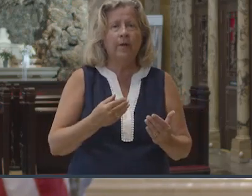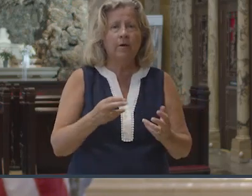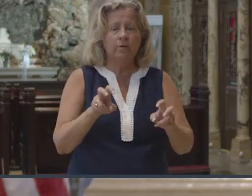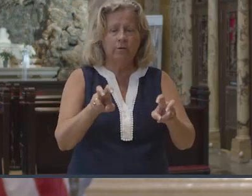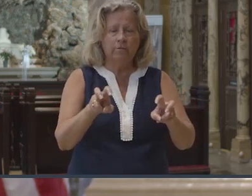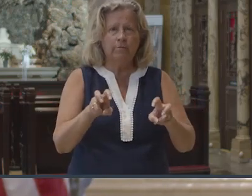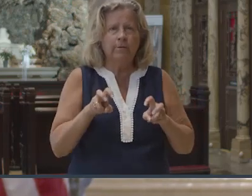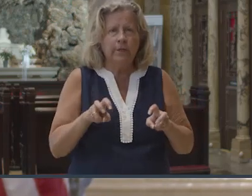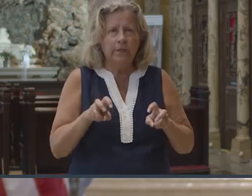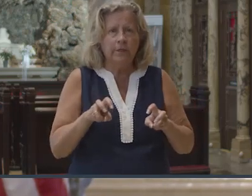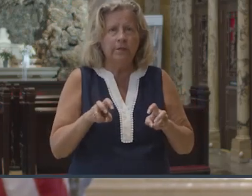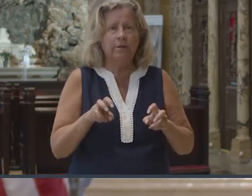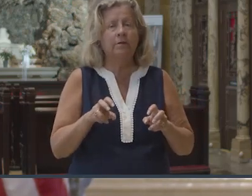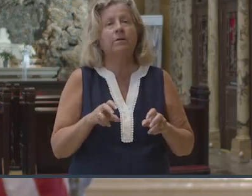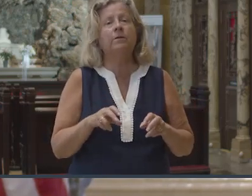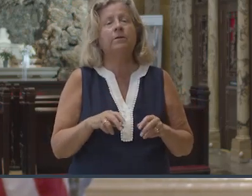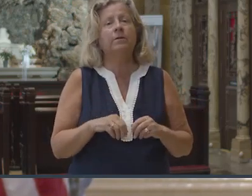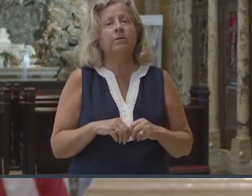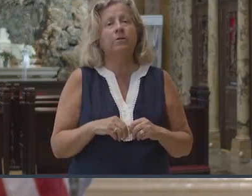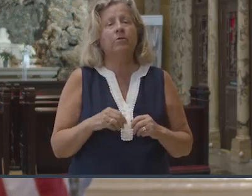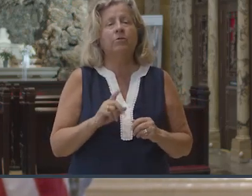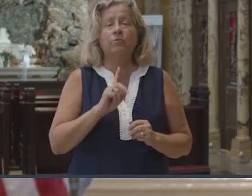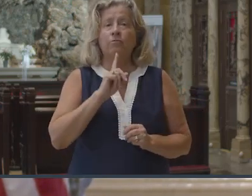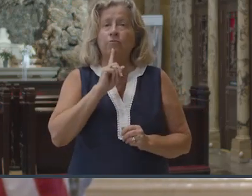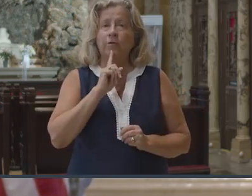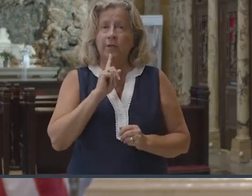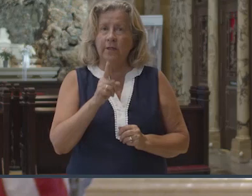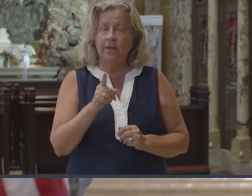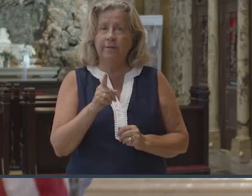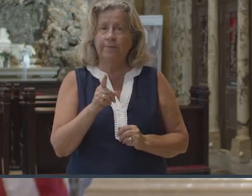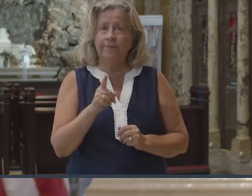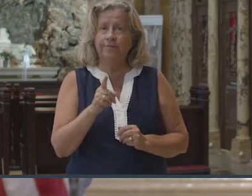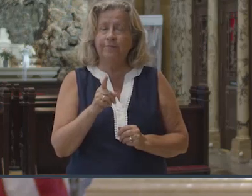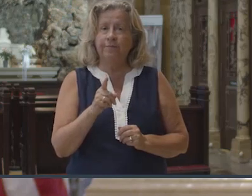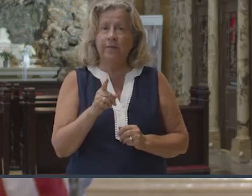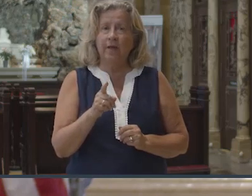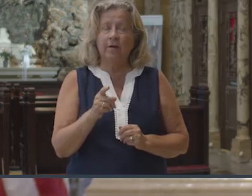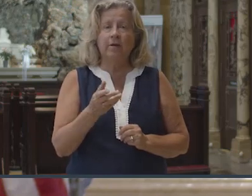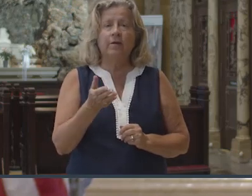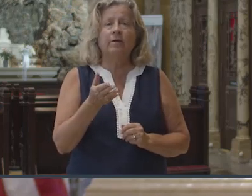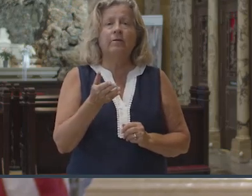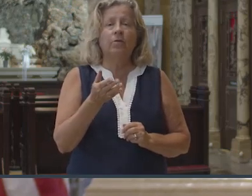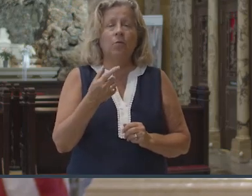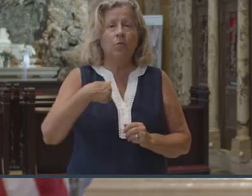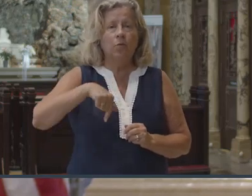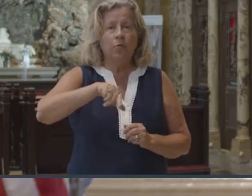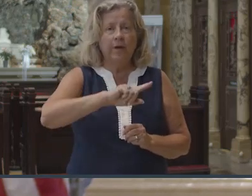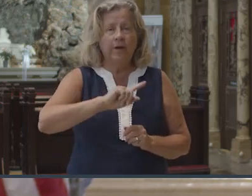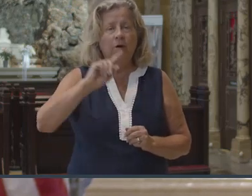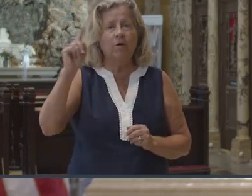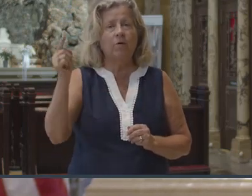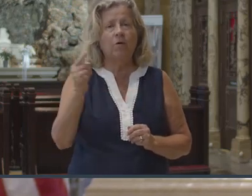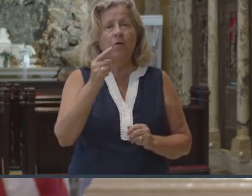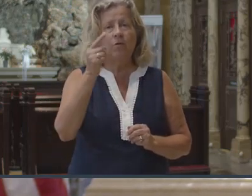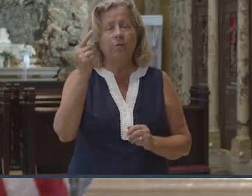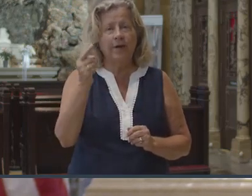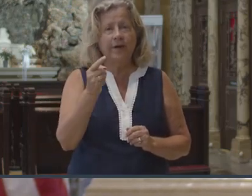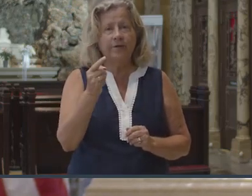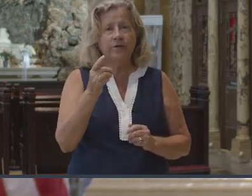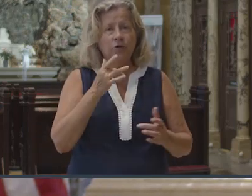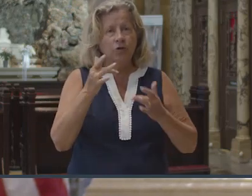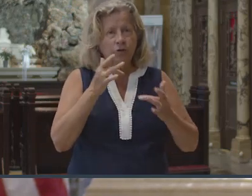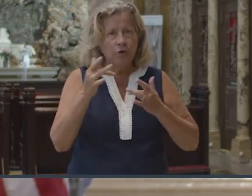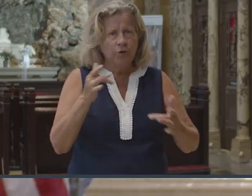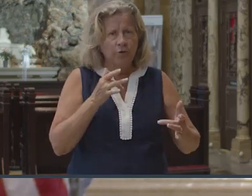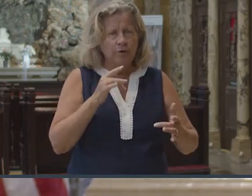Our reality today is that no matter how much we have, we are always aware of the things that we